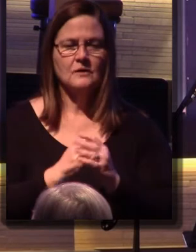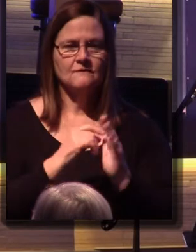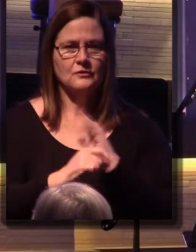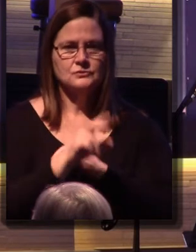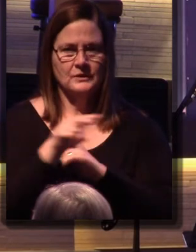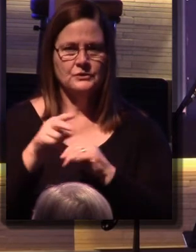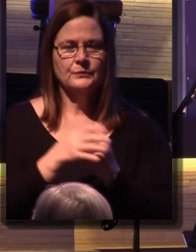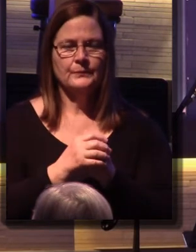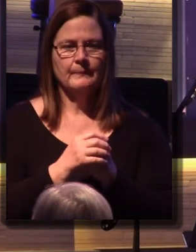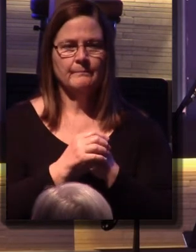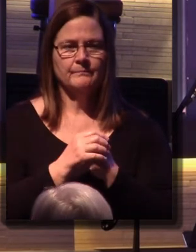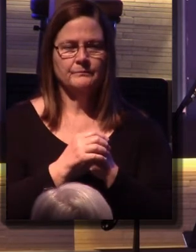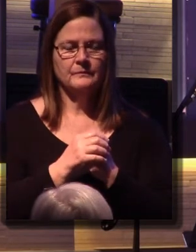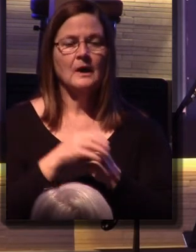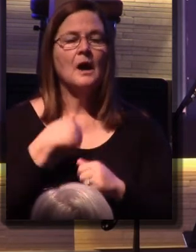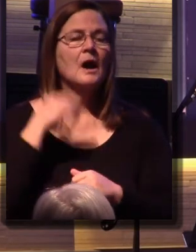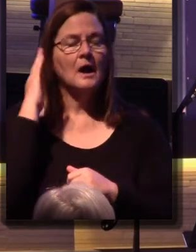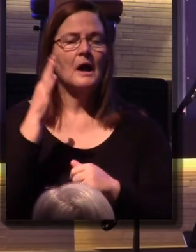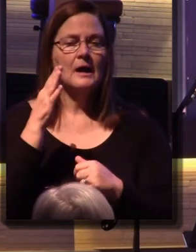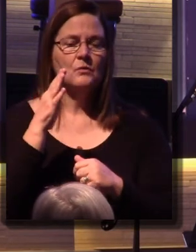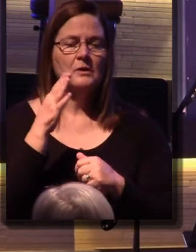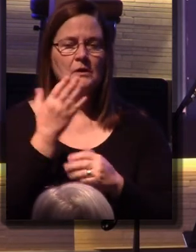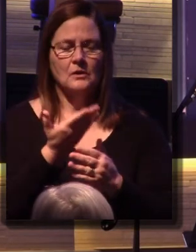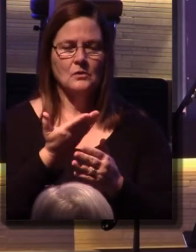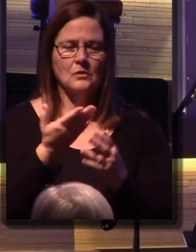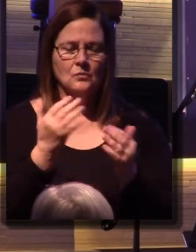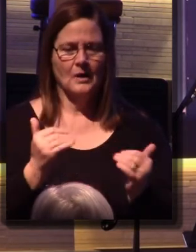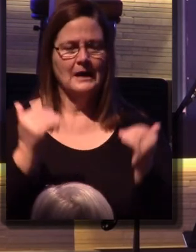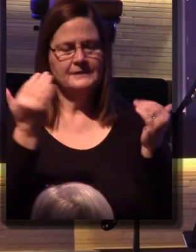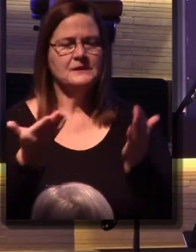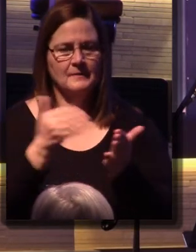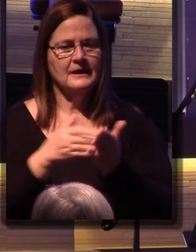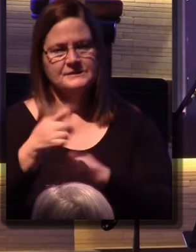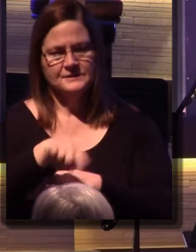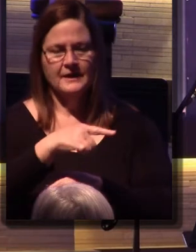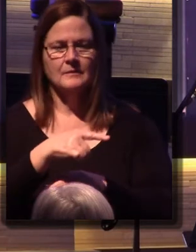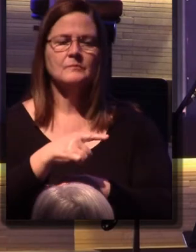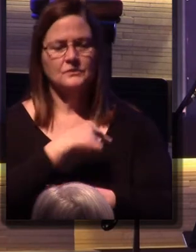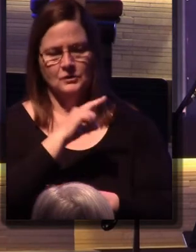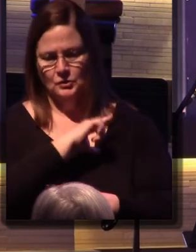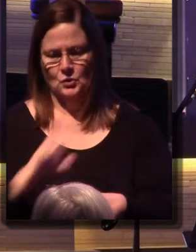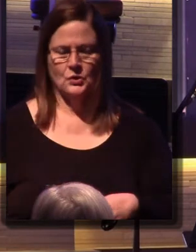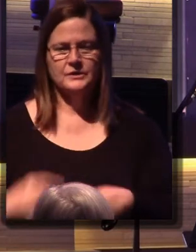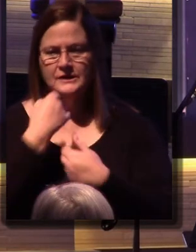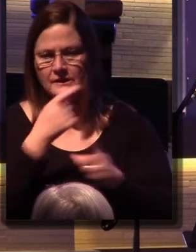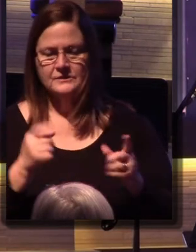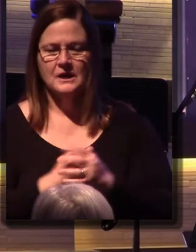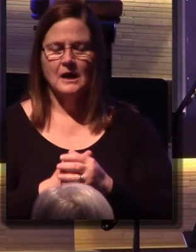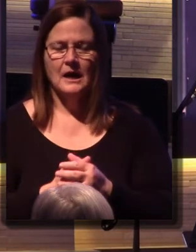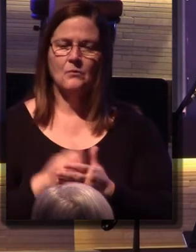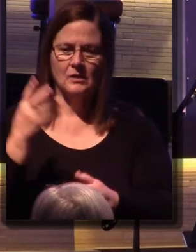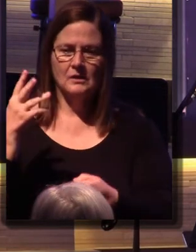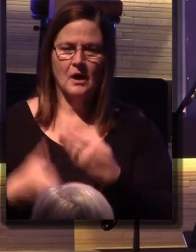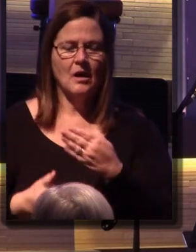all the way down to verse 22. It says, I will rise up against them, declares the Lord of hosts. I will cut